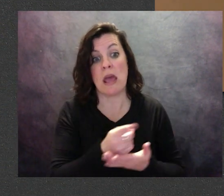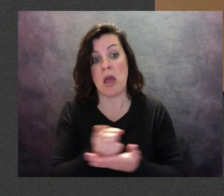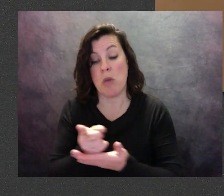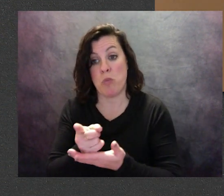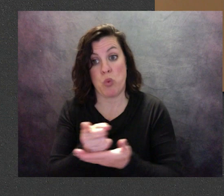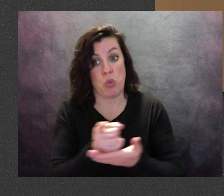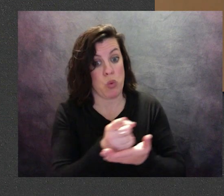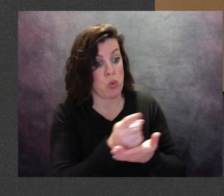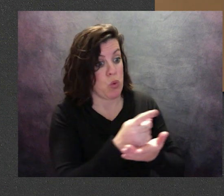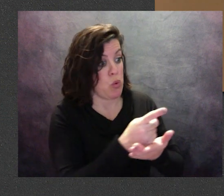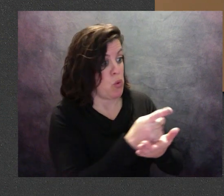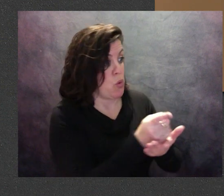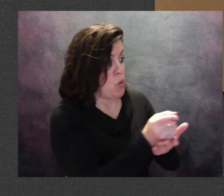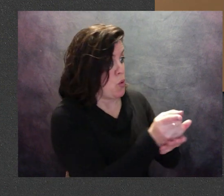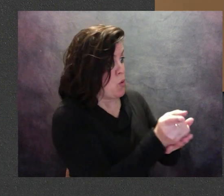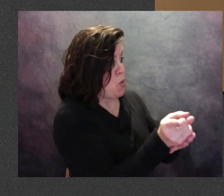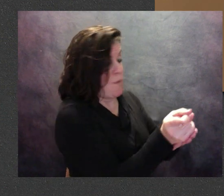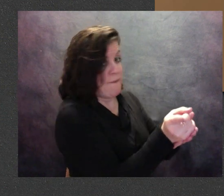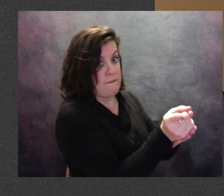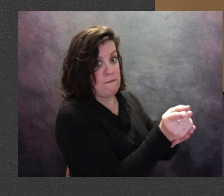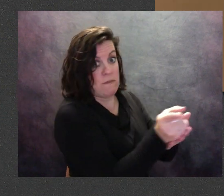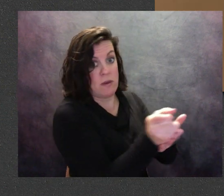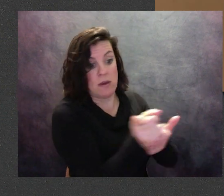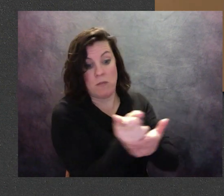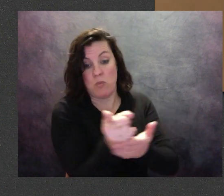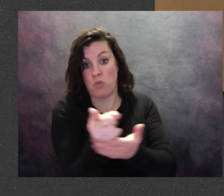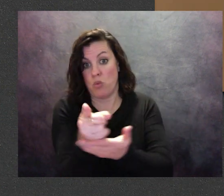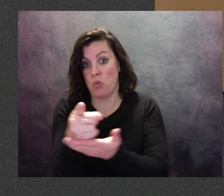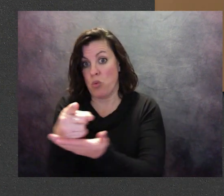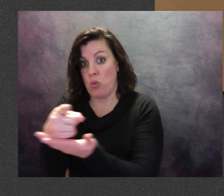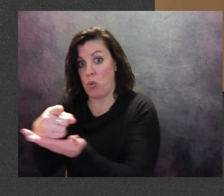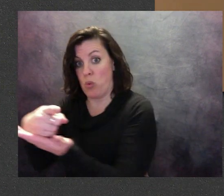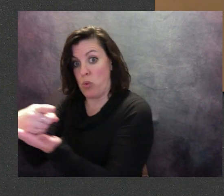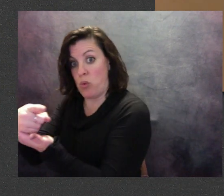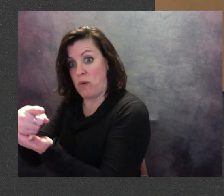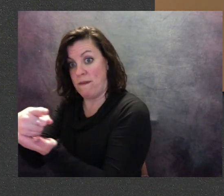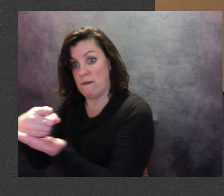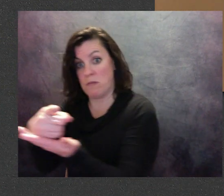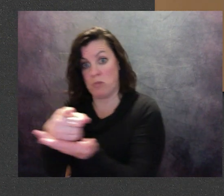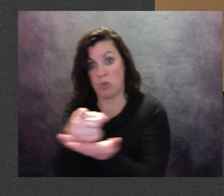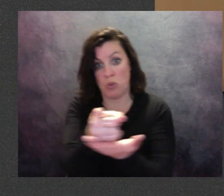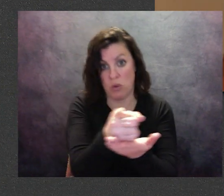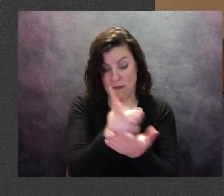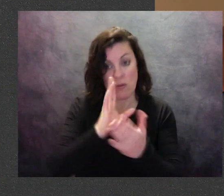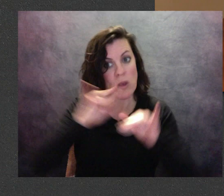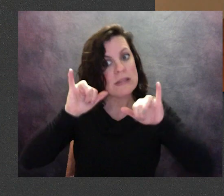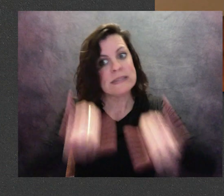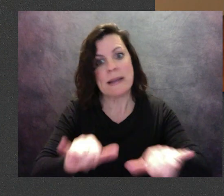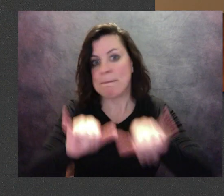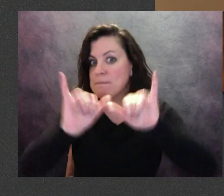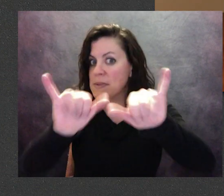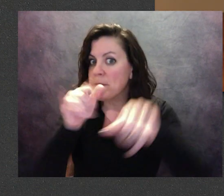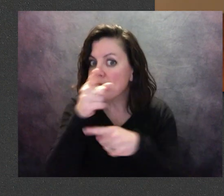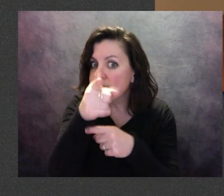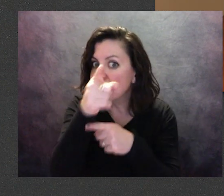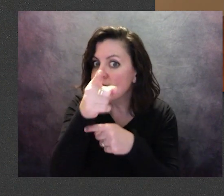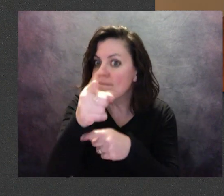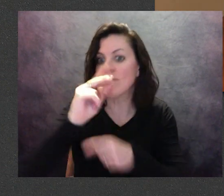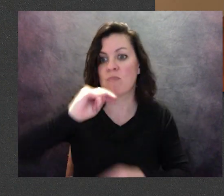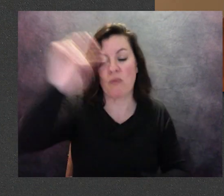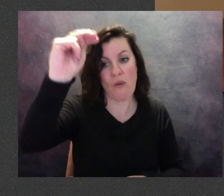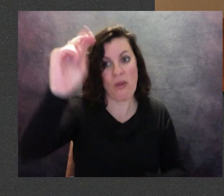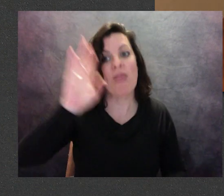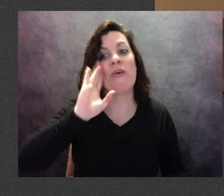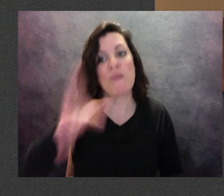keep pointing to the lake, which is north. So you'll always know, if you have a compass,